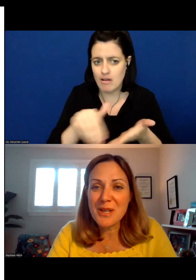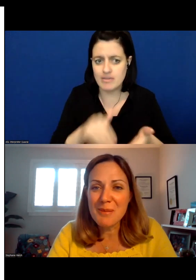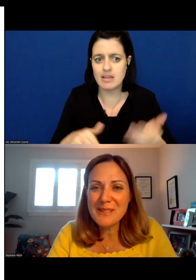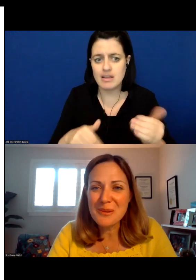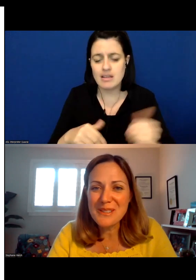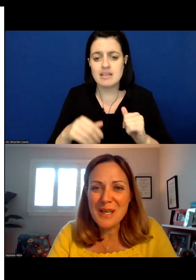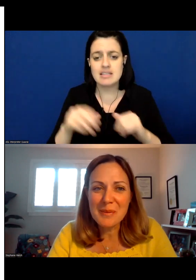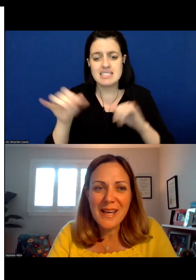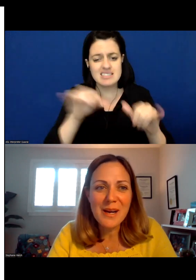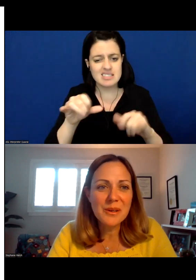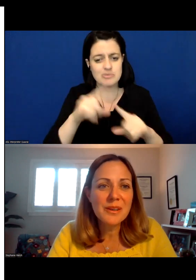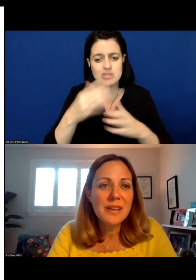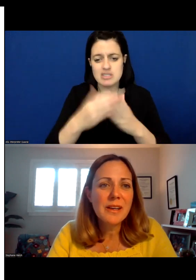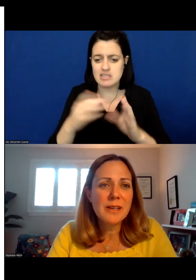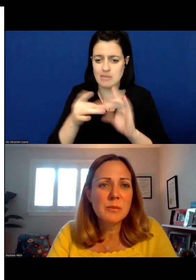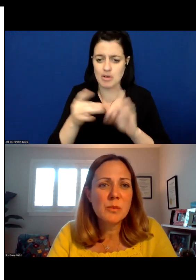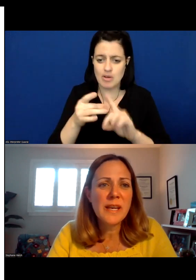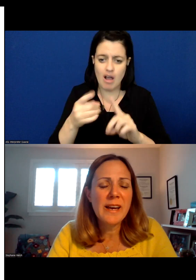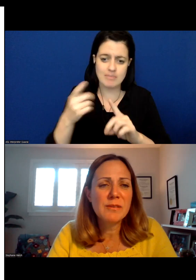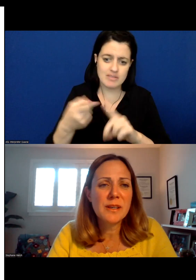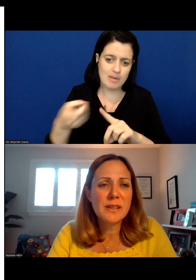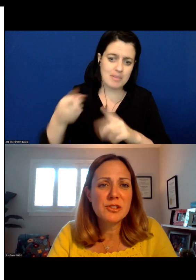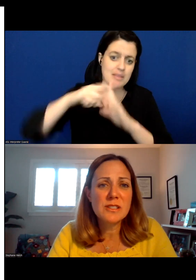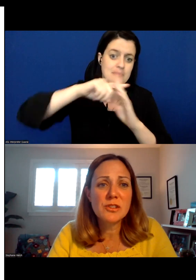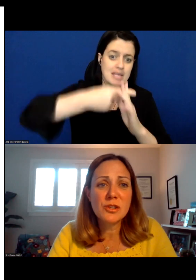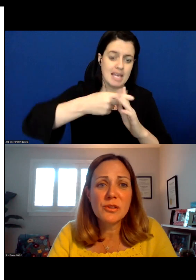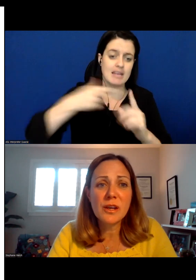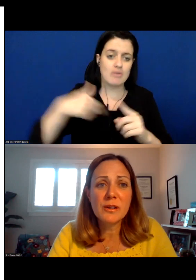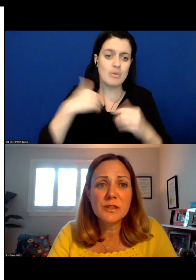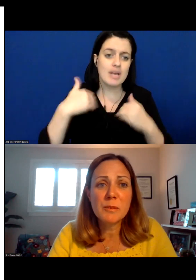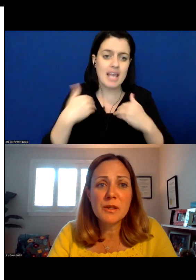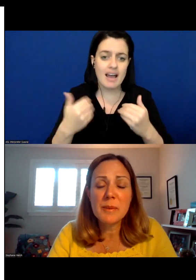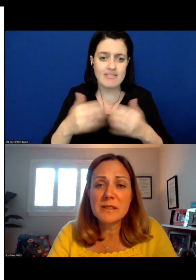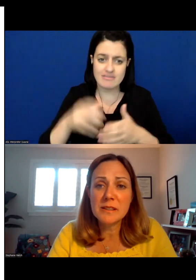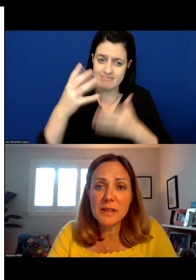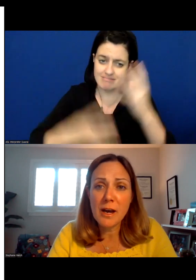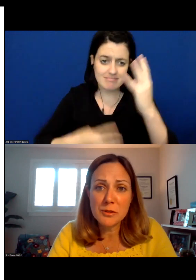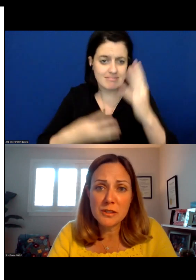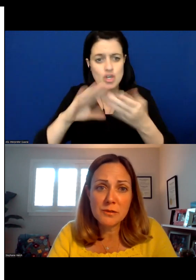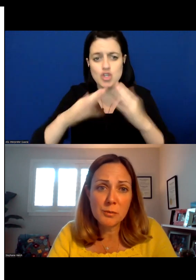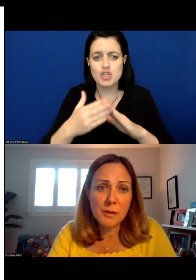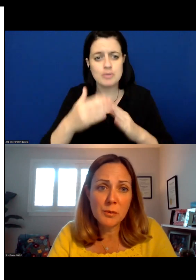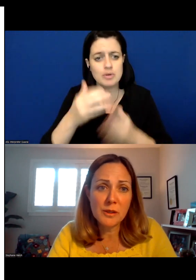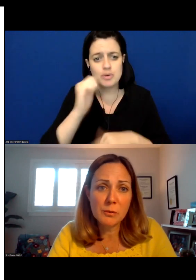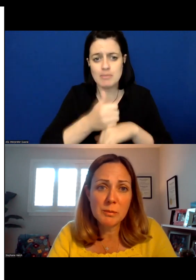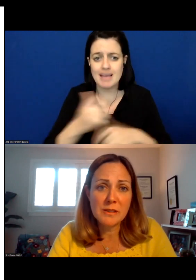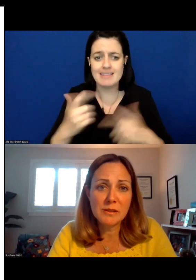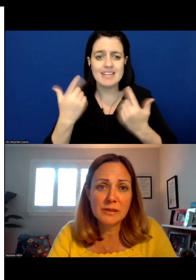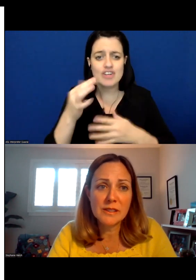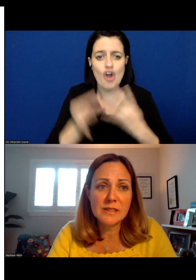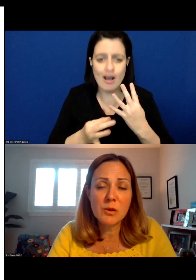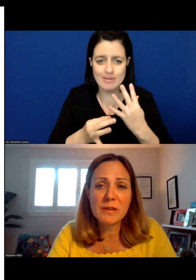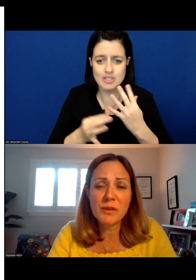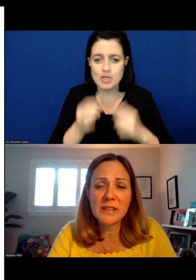Similar to some comments that were at the top of the hour, we have just a dearth of community-based living options for people with